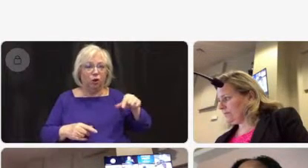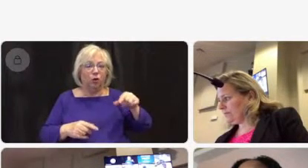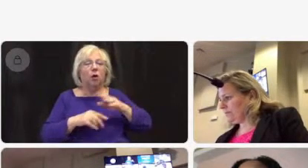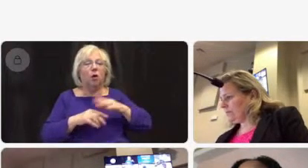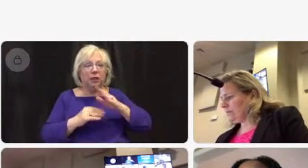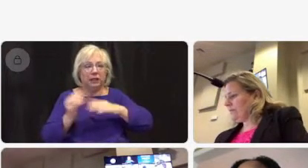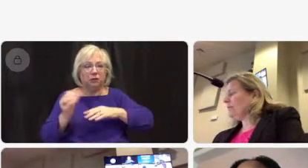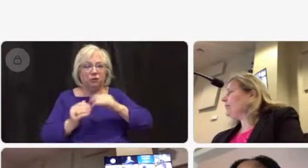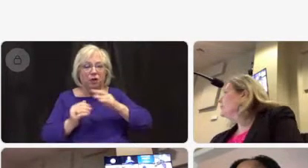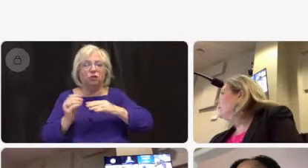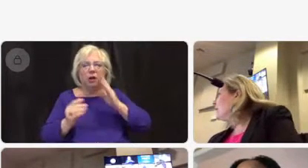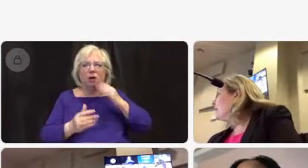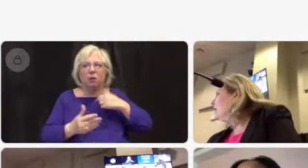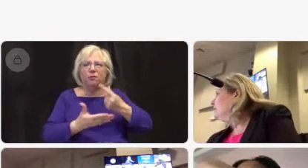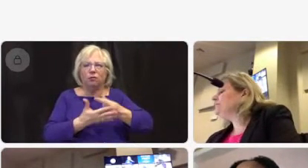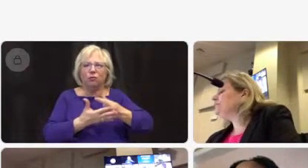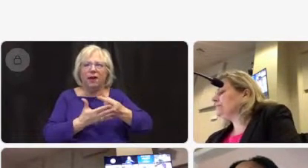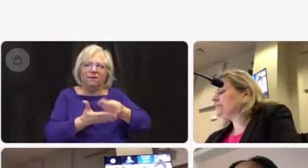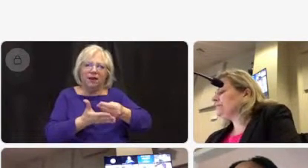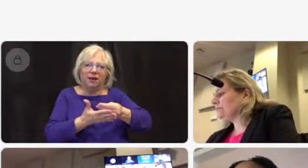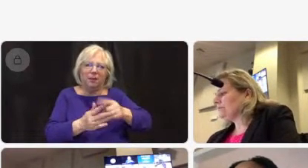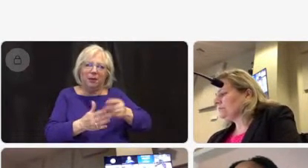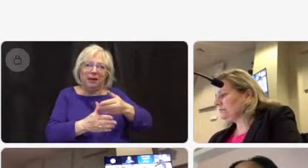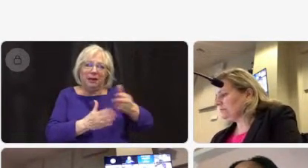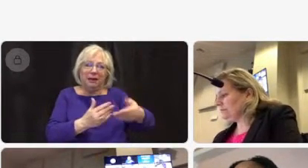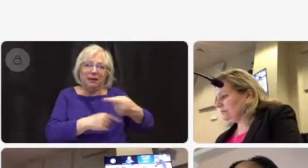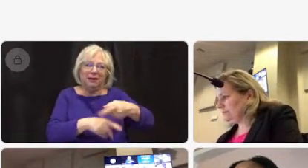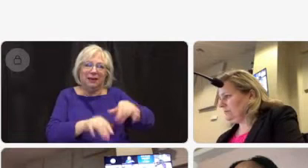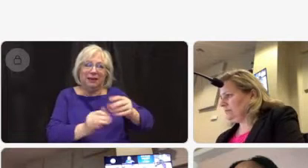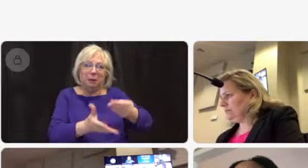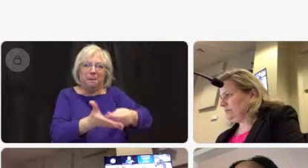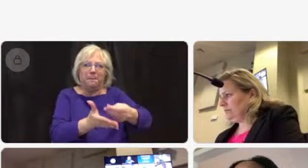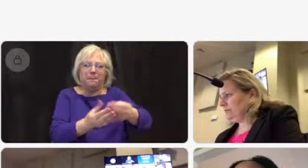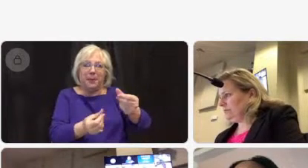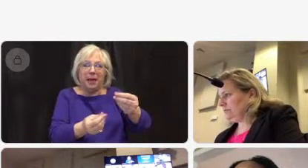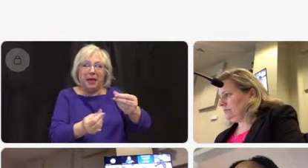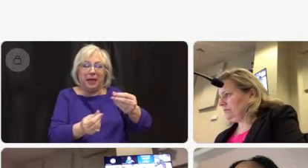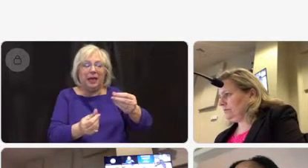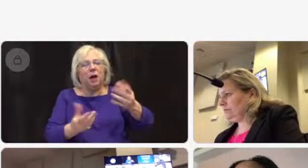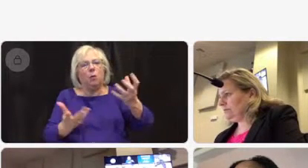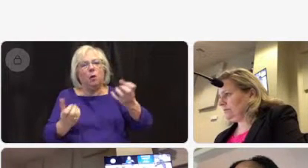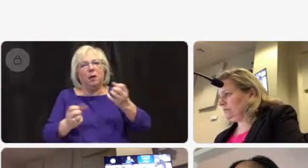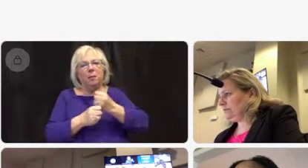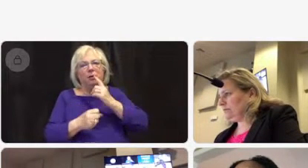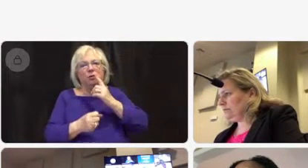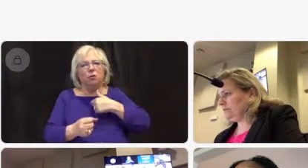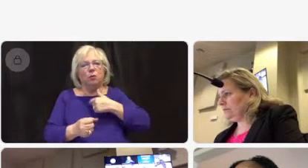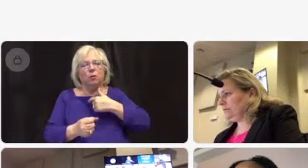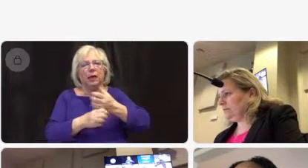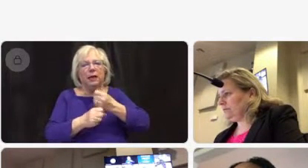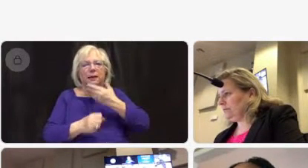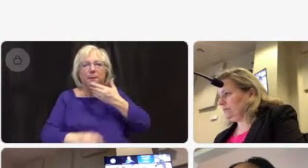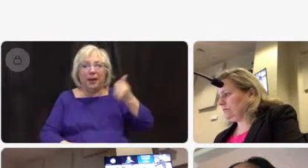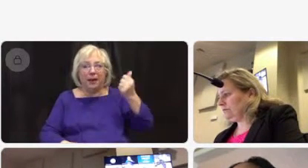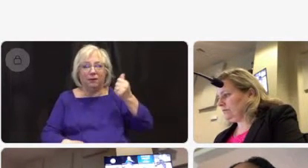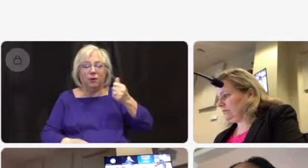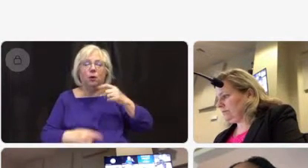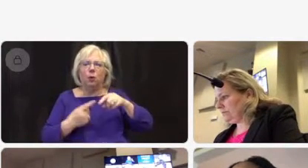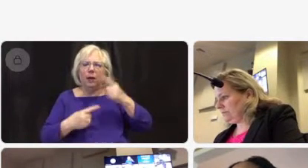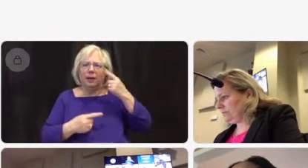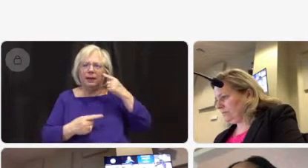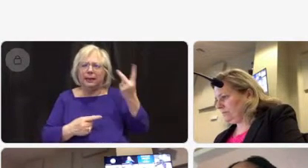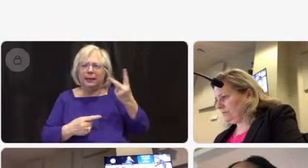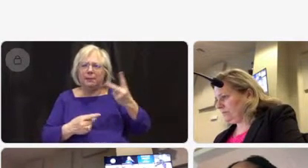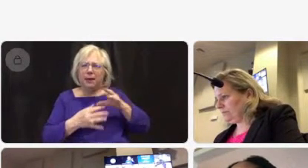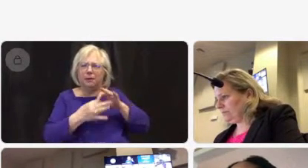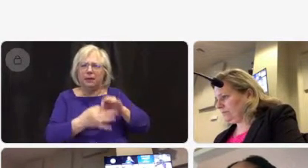but it's still money at the end of the day, and I want to make sure we're getting the best. And when I see something on construction that's not